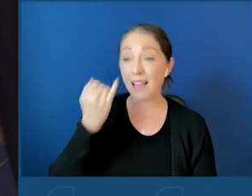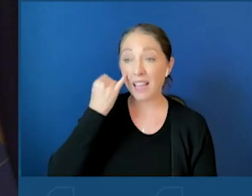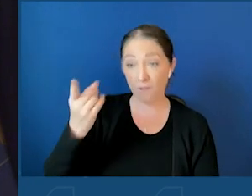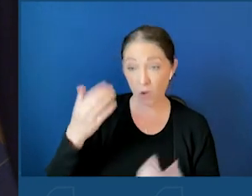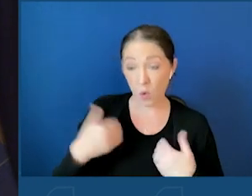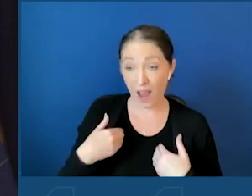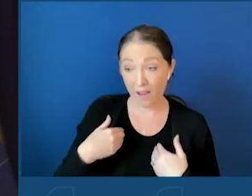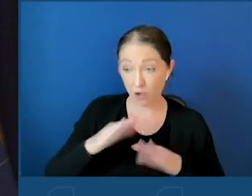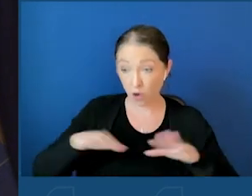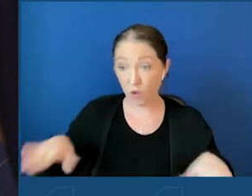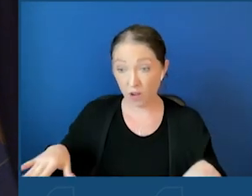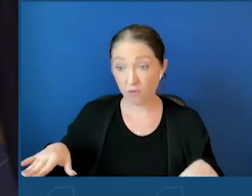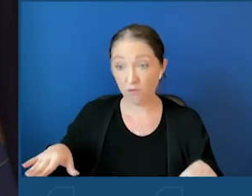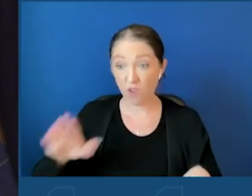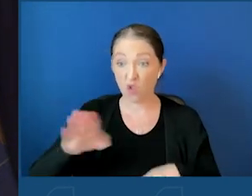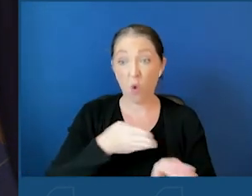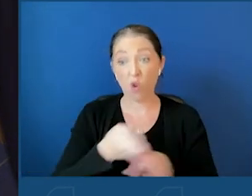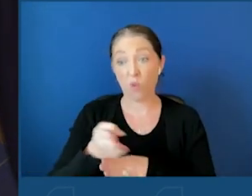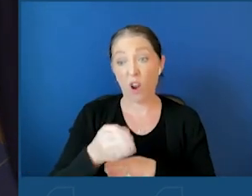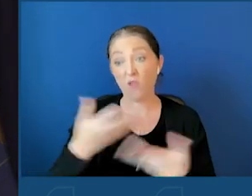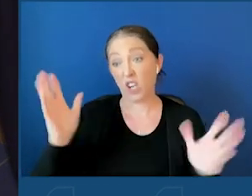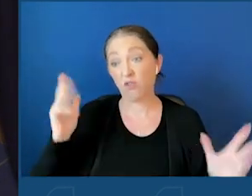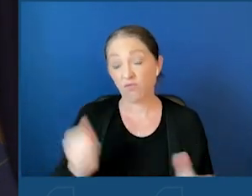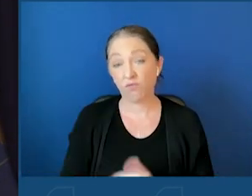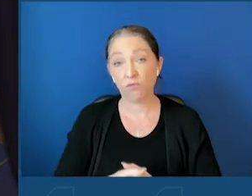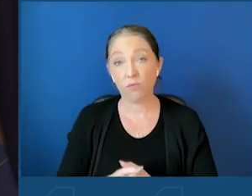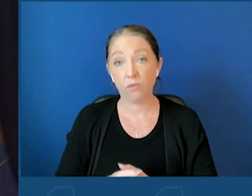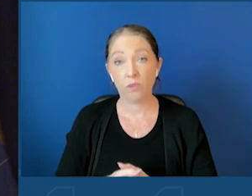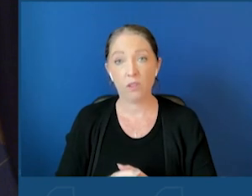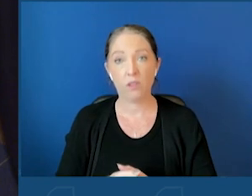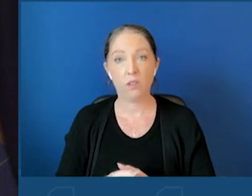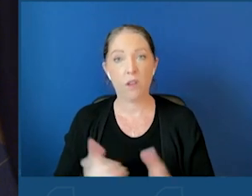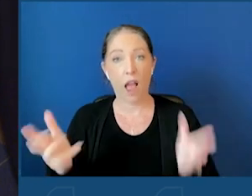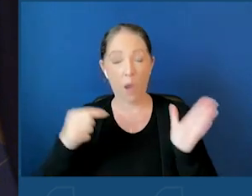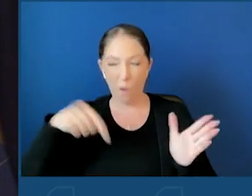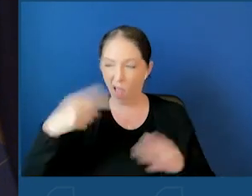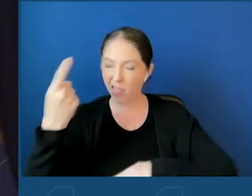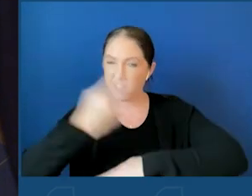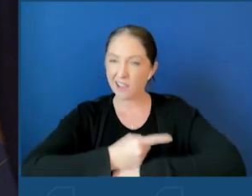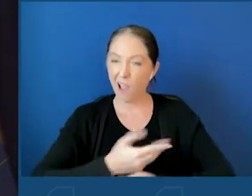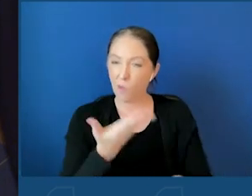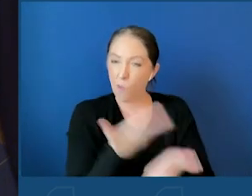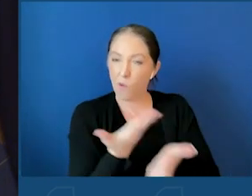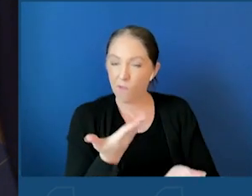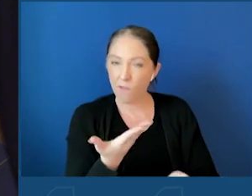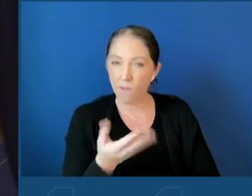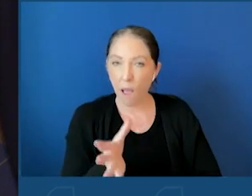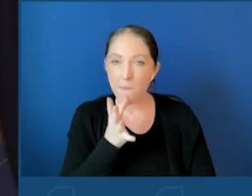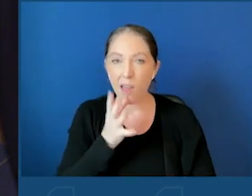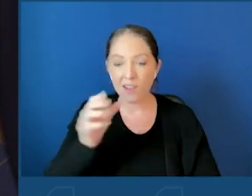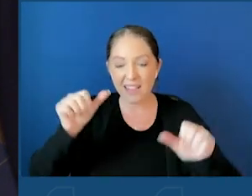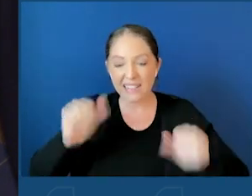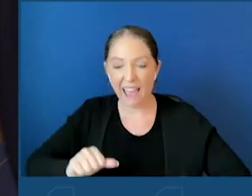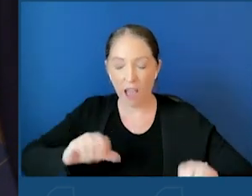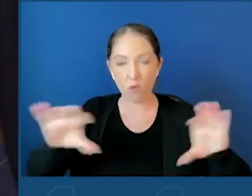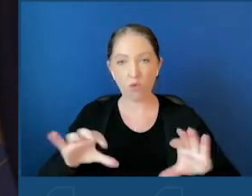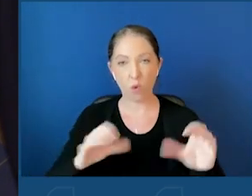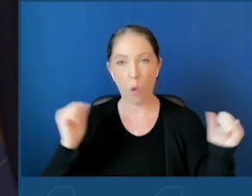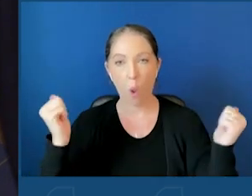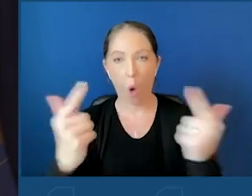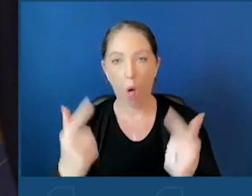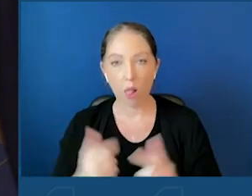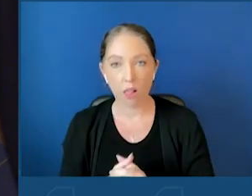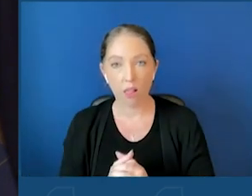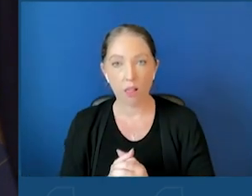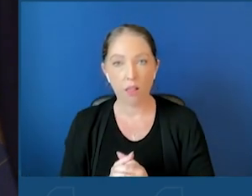career. And I want this day to show that mothers can do it all because they have a